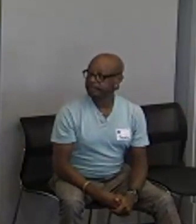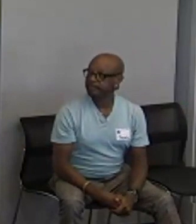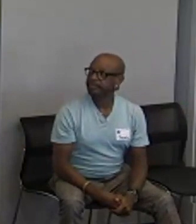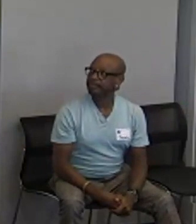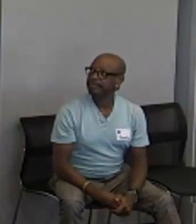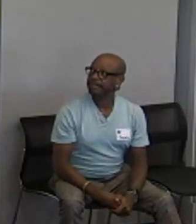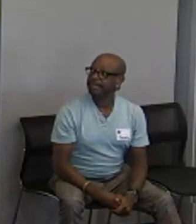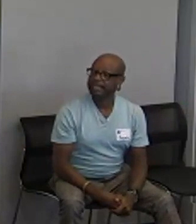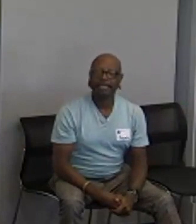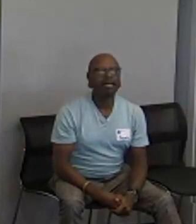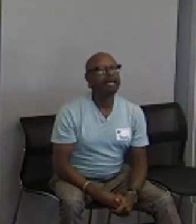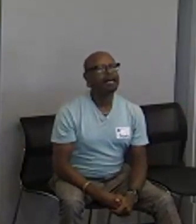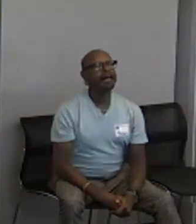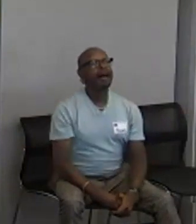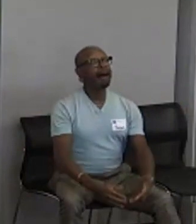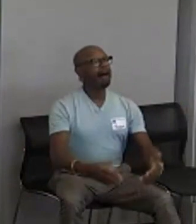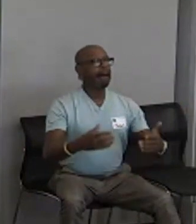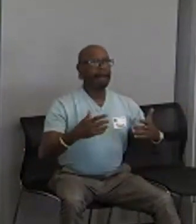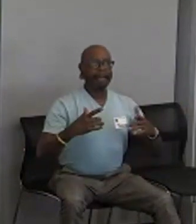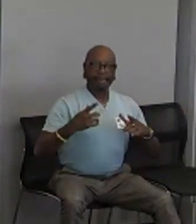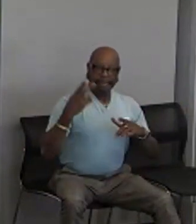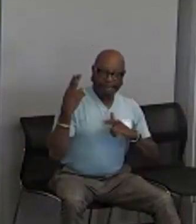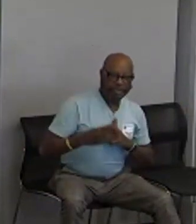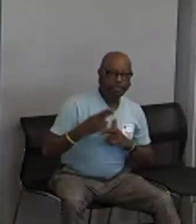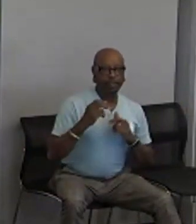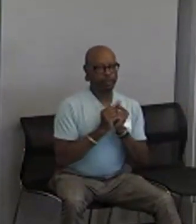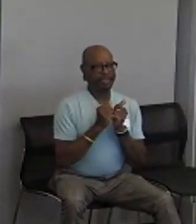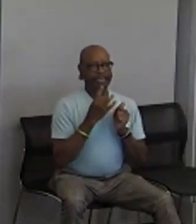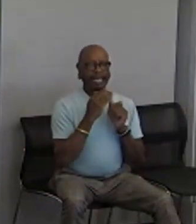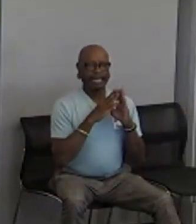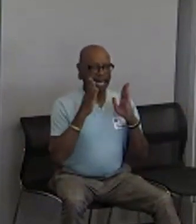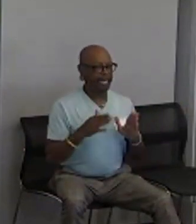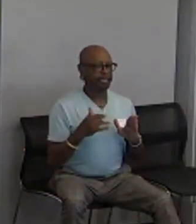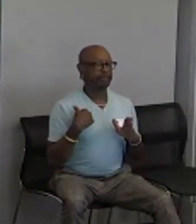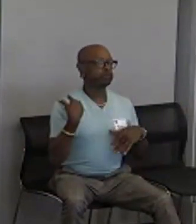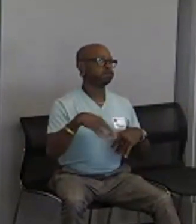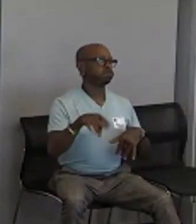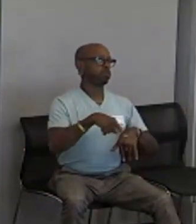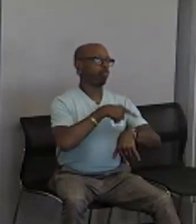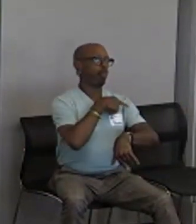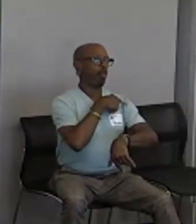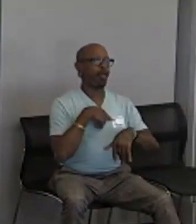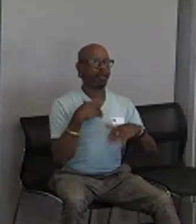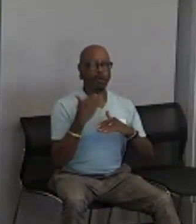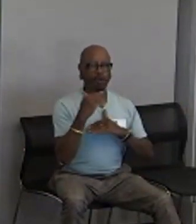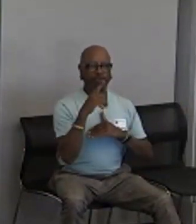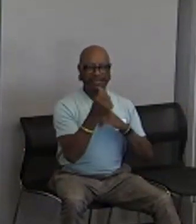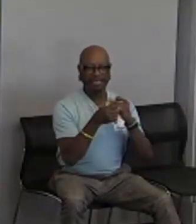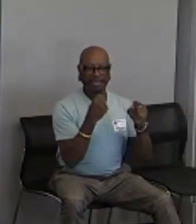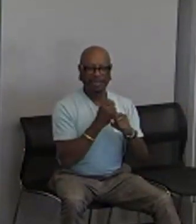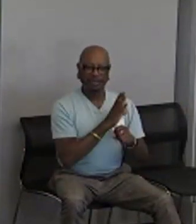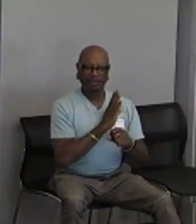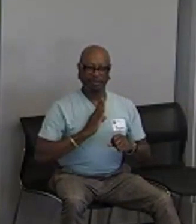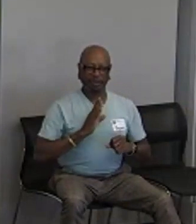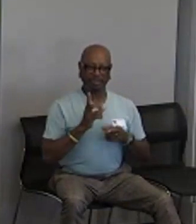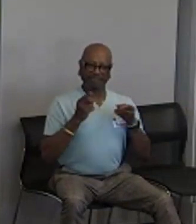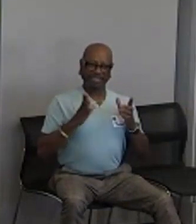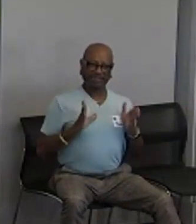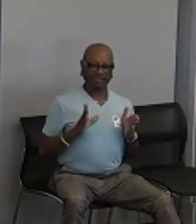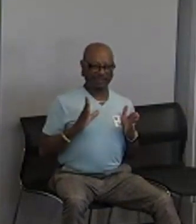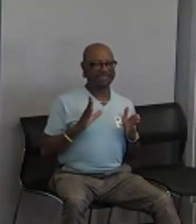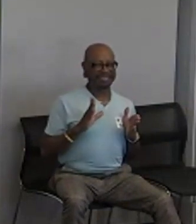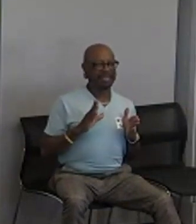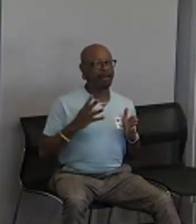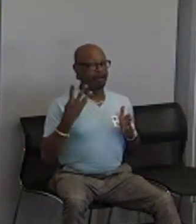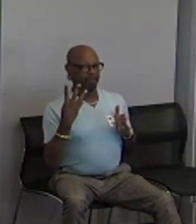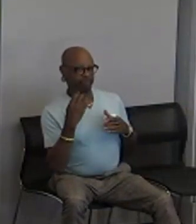So I have a long history with the Lighthouse. I spent over 10 years on the board of directors of the Lighthouse,